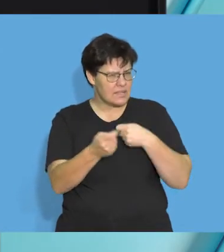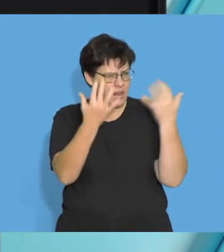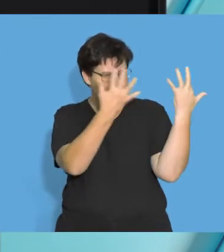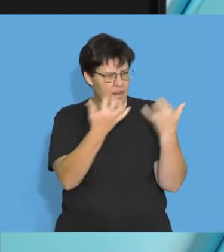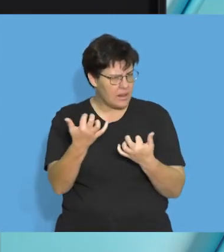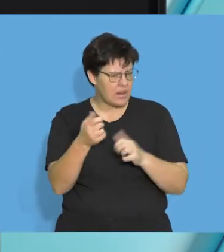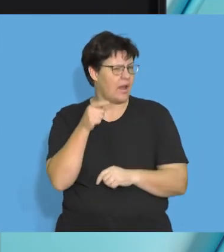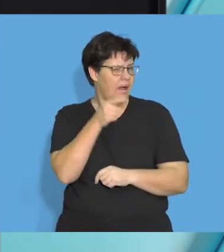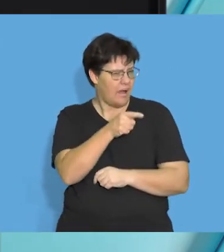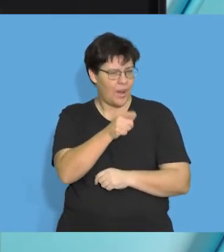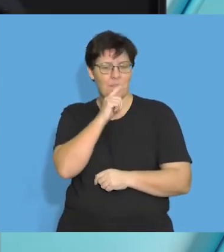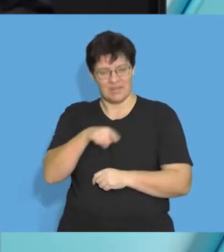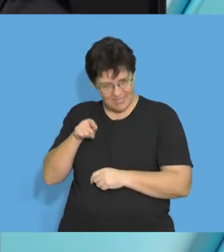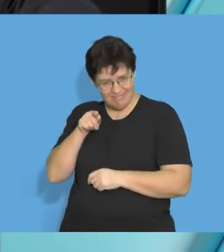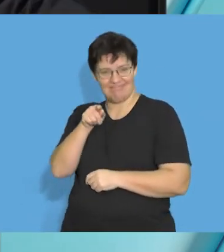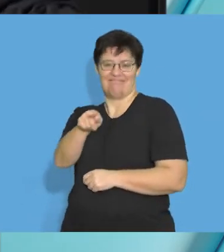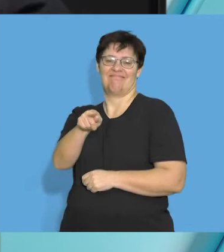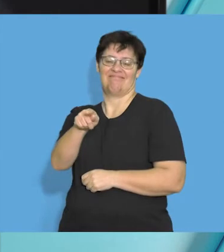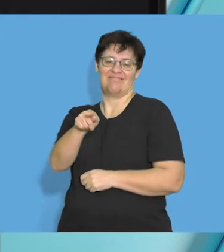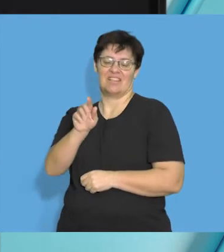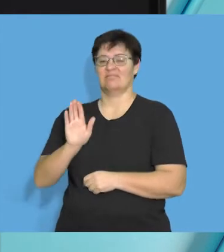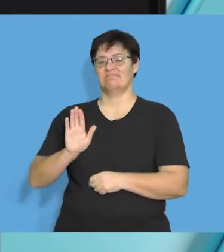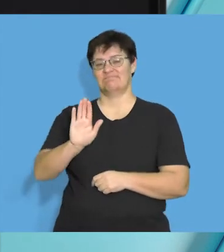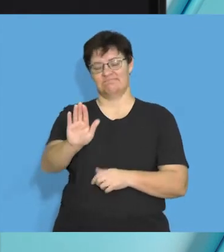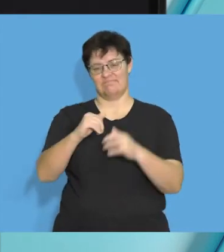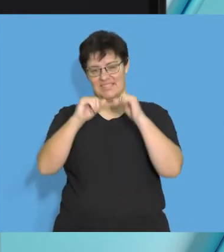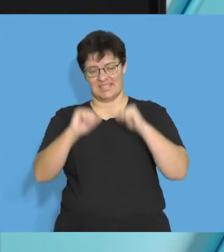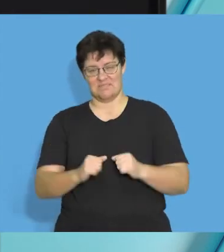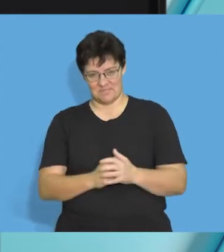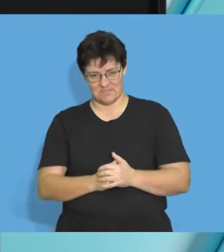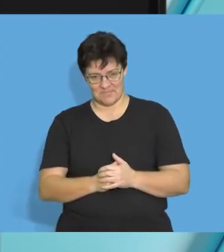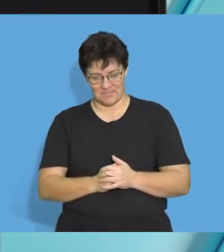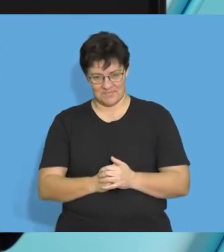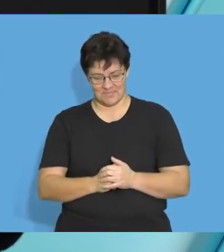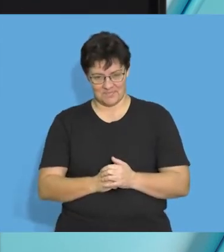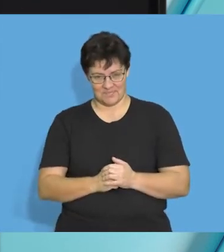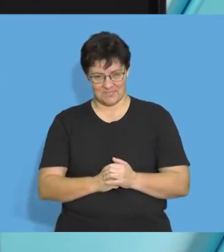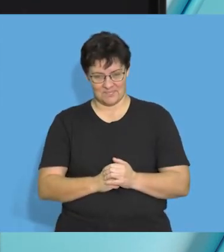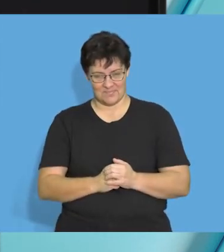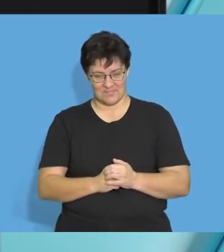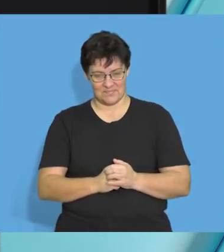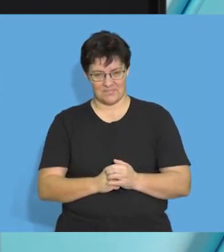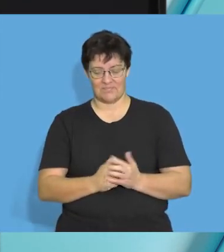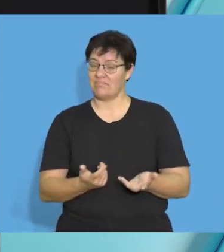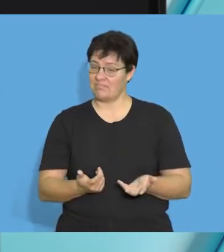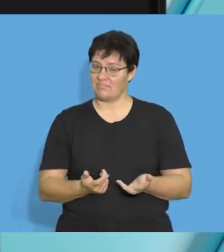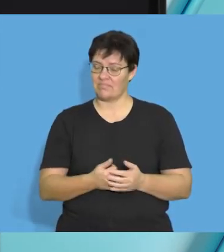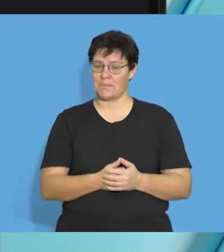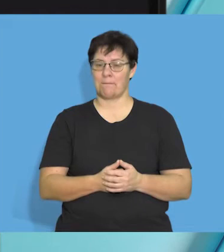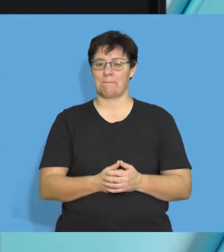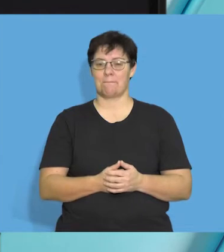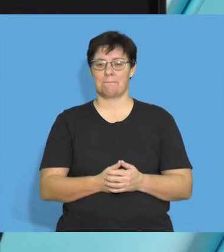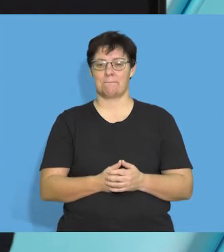if the question says calculate the cost of sales, immediately it's giving you an indication that this business is using the